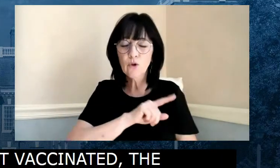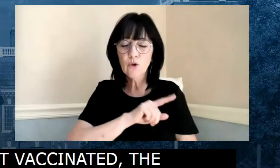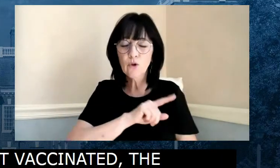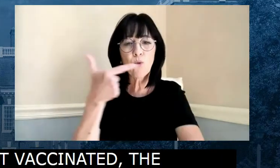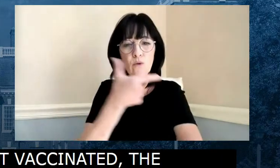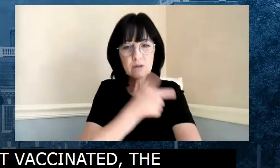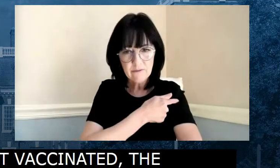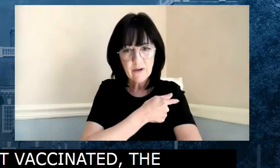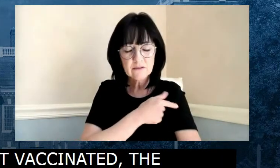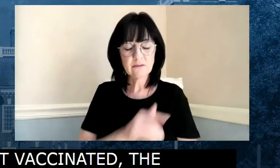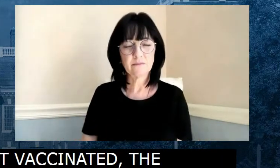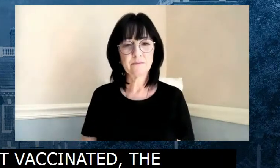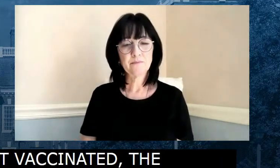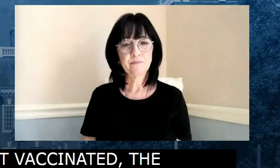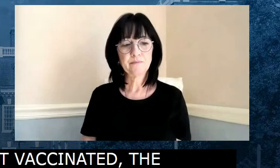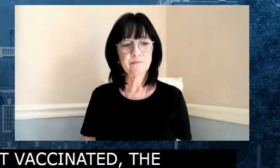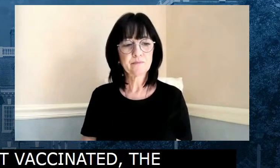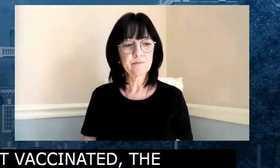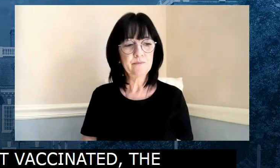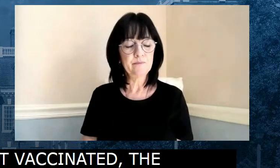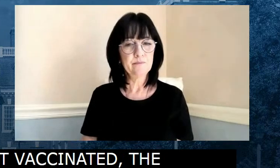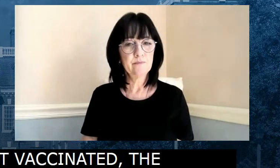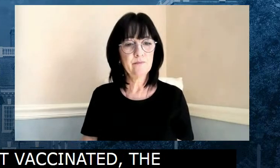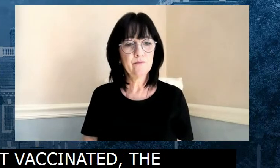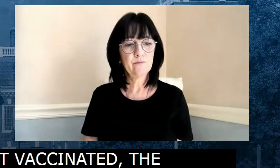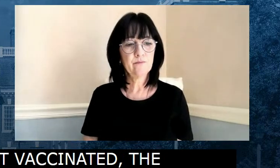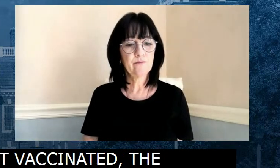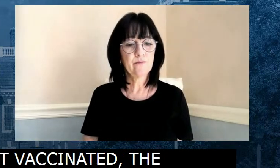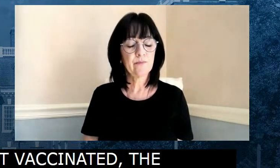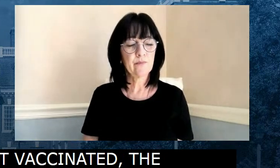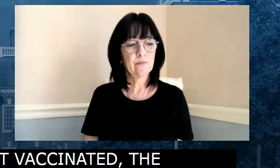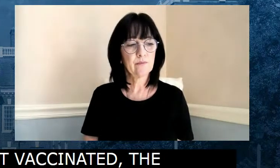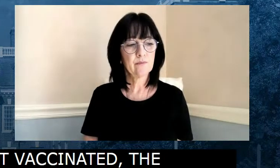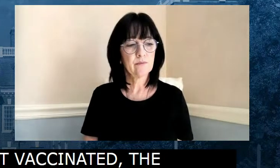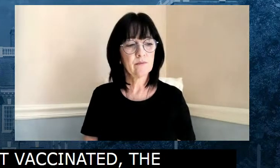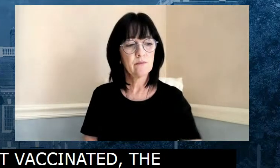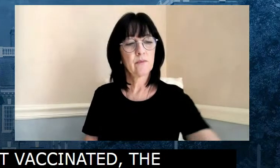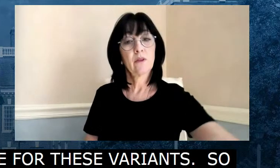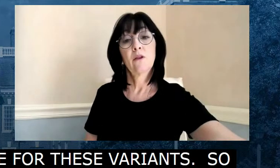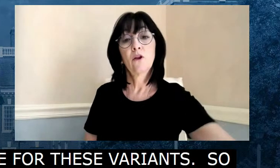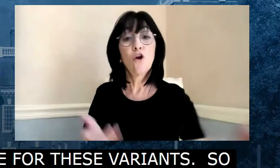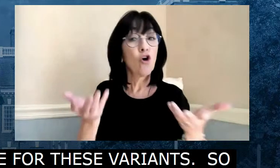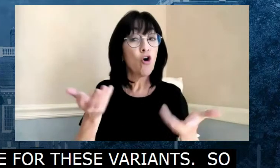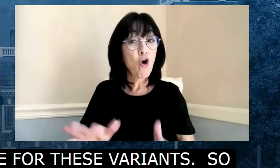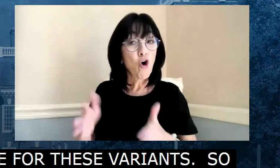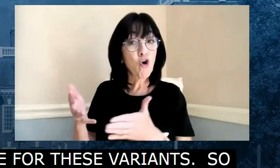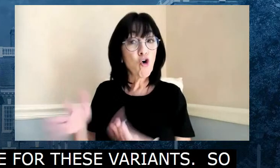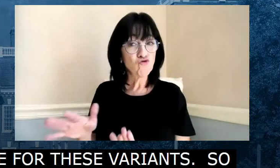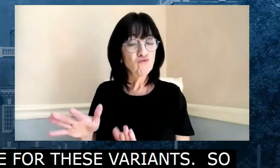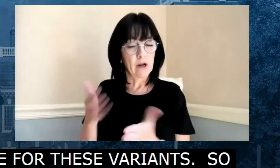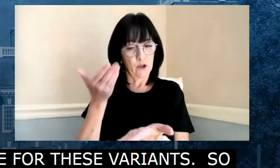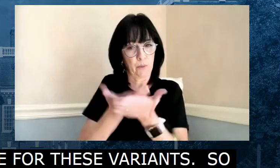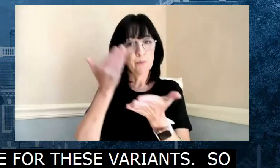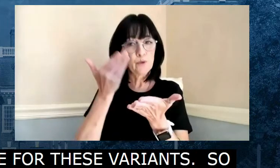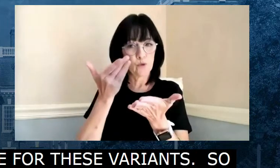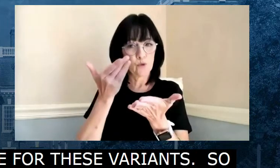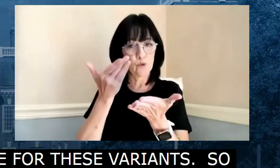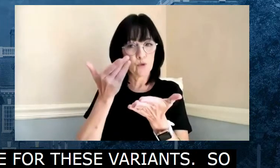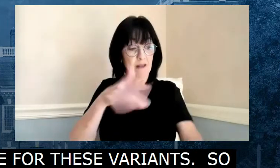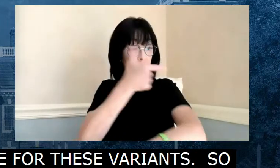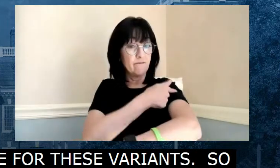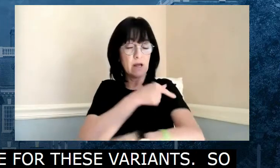variants. So let's shift to the news of the week, which is the updated mask